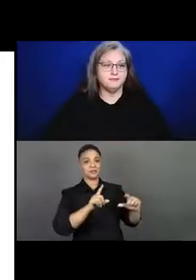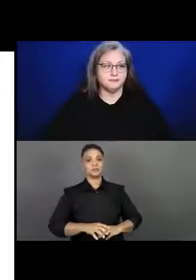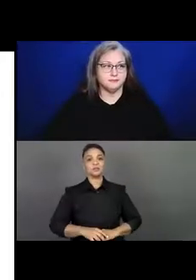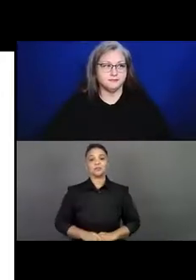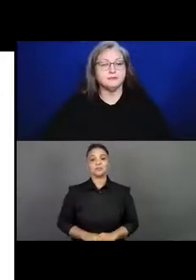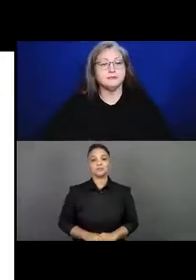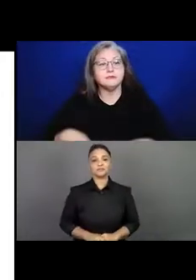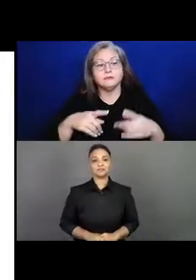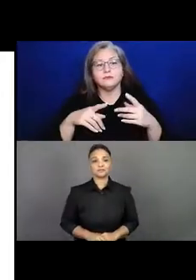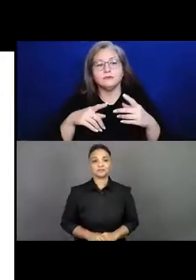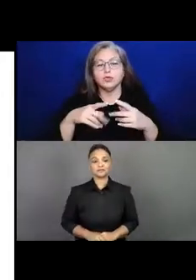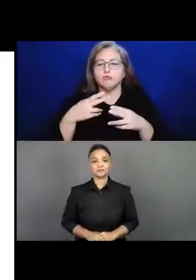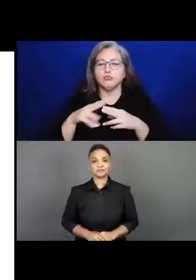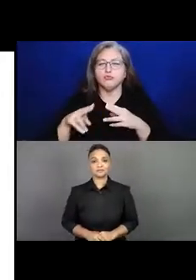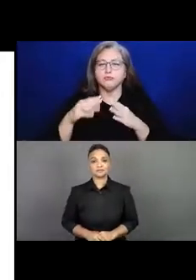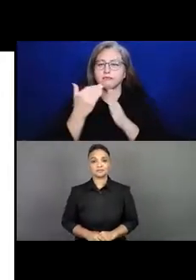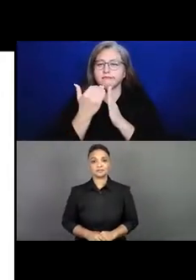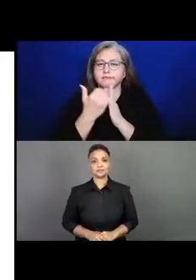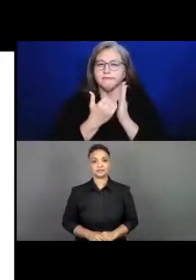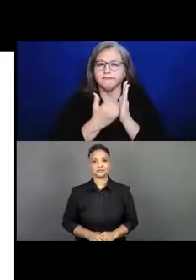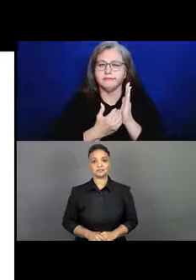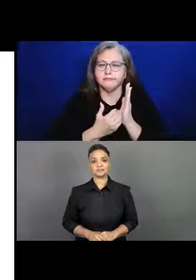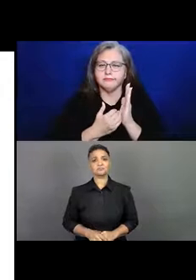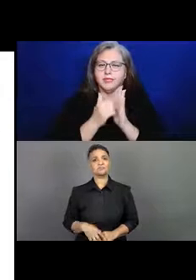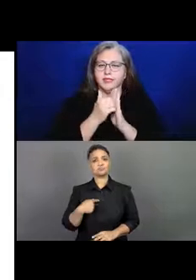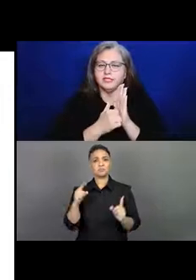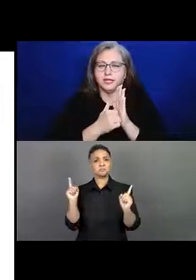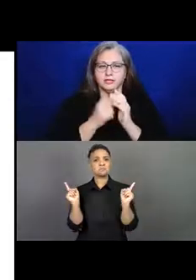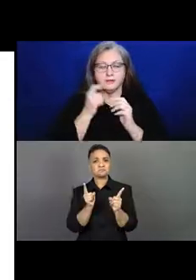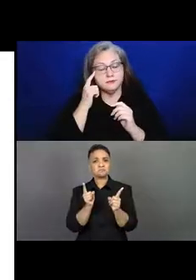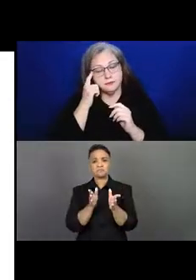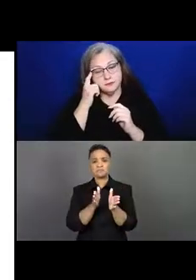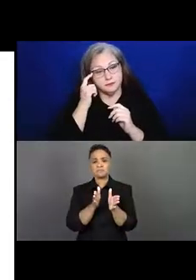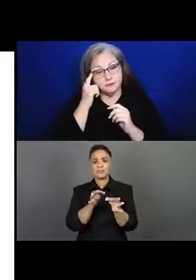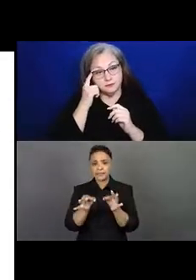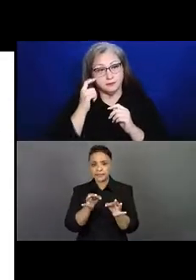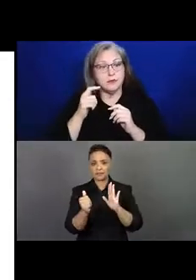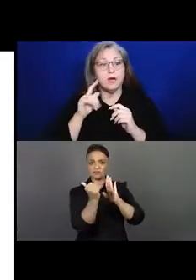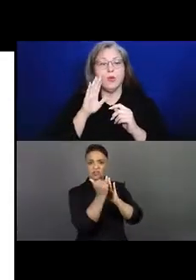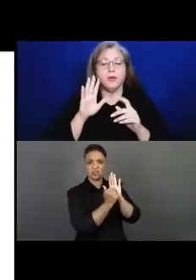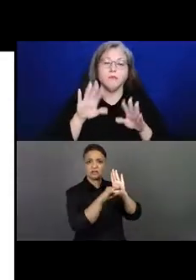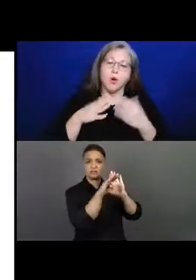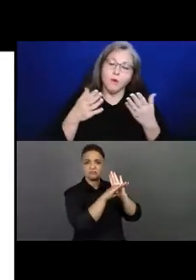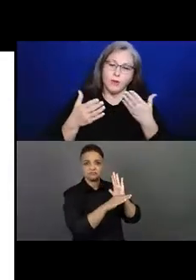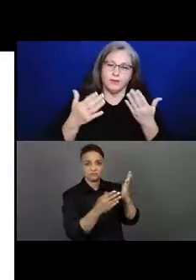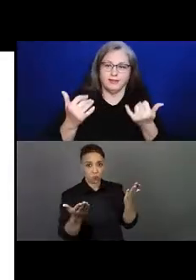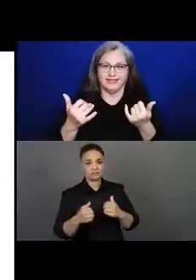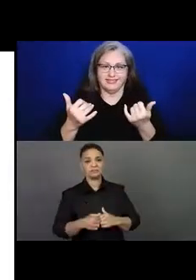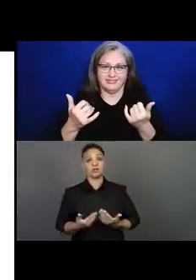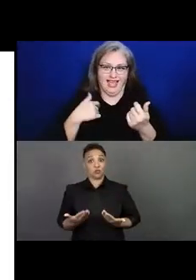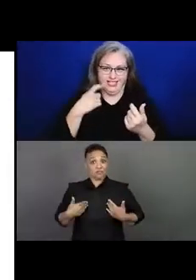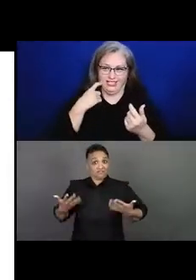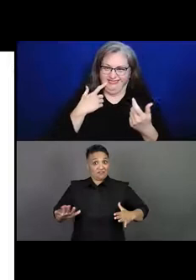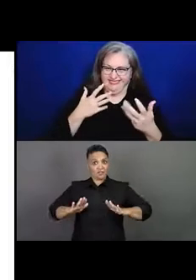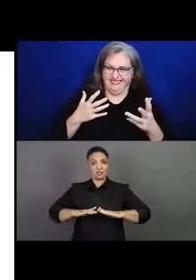please. Just to quickly to run onto the agenda, we will have the opening welcome, which I've just did now.